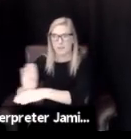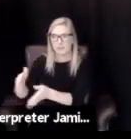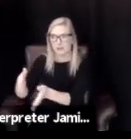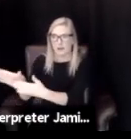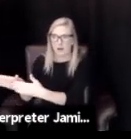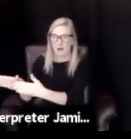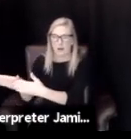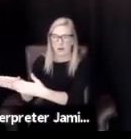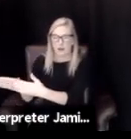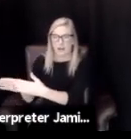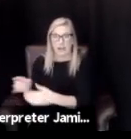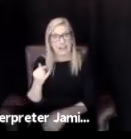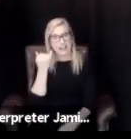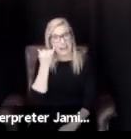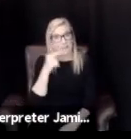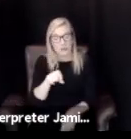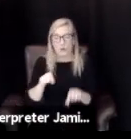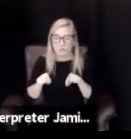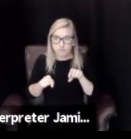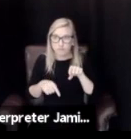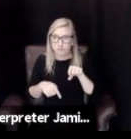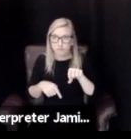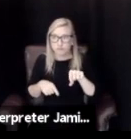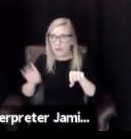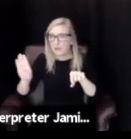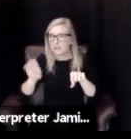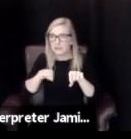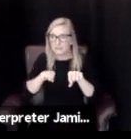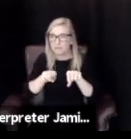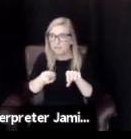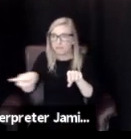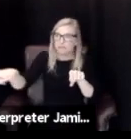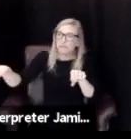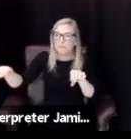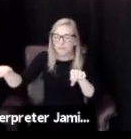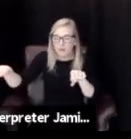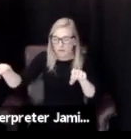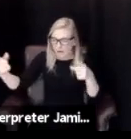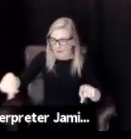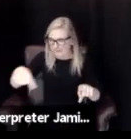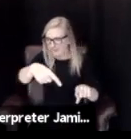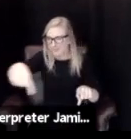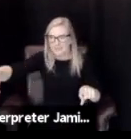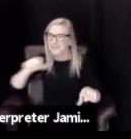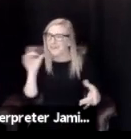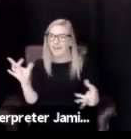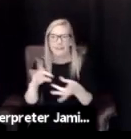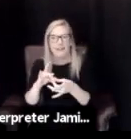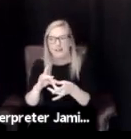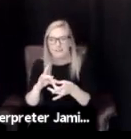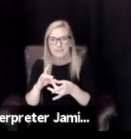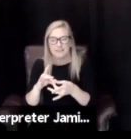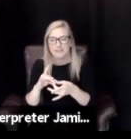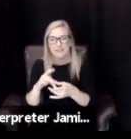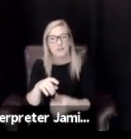you don't pivot, they're going to be far down the road and the gap is going to widen. So you have to be